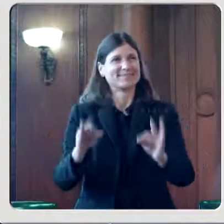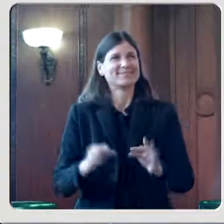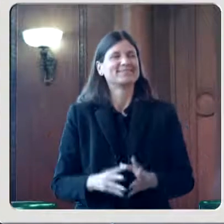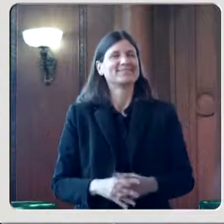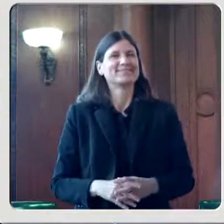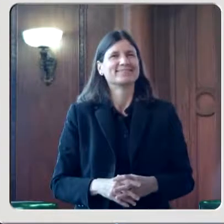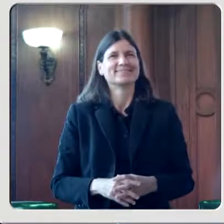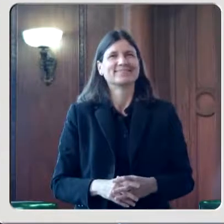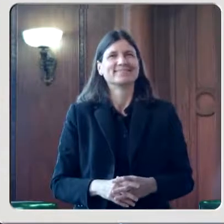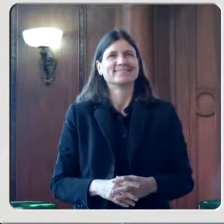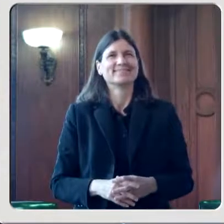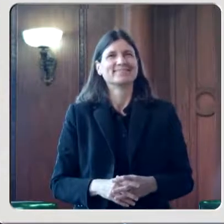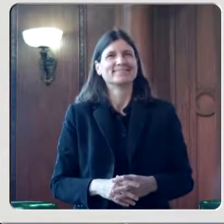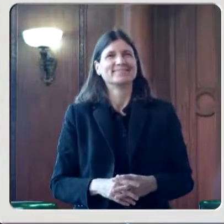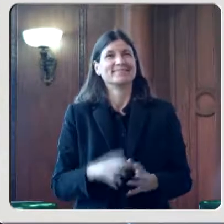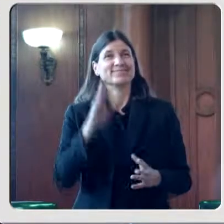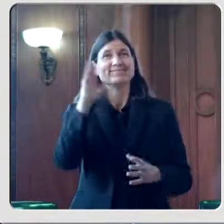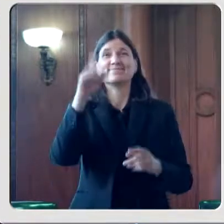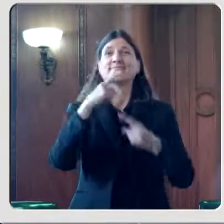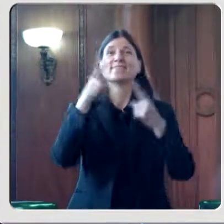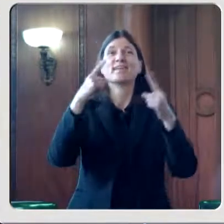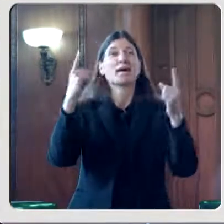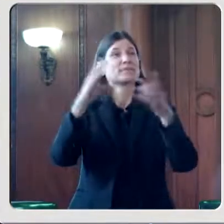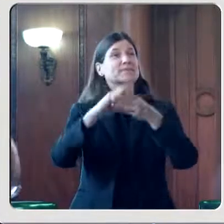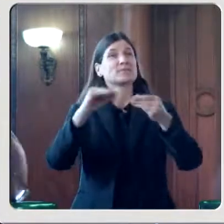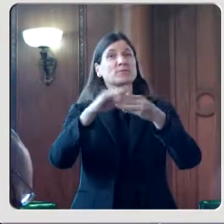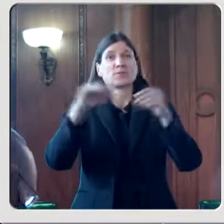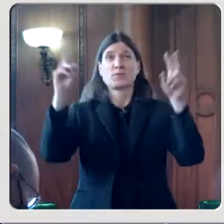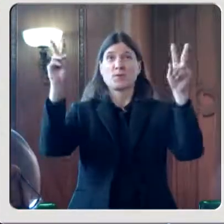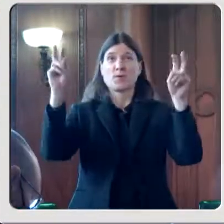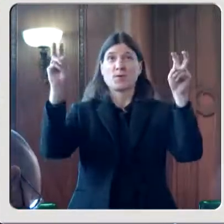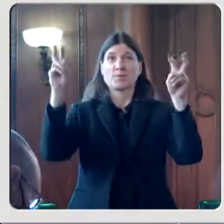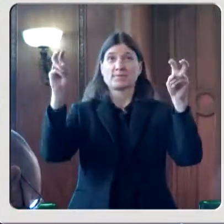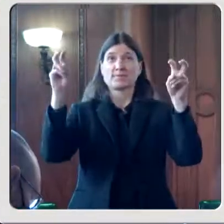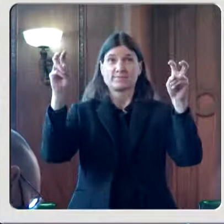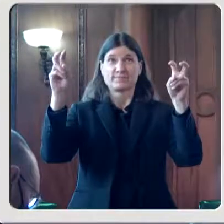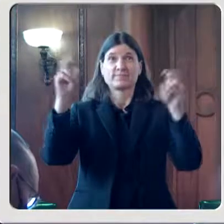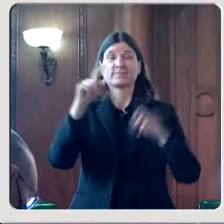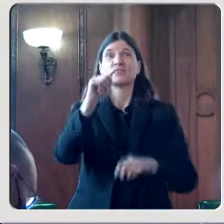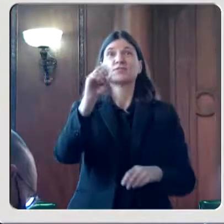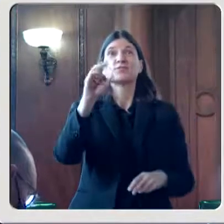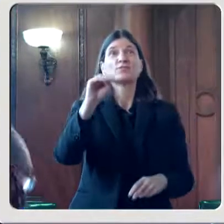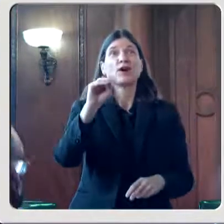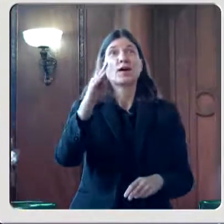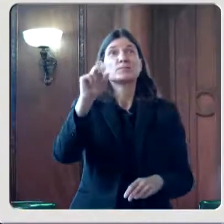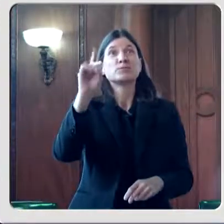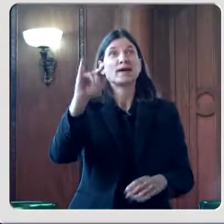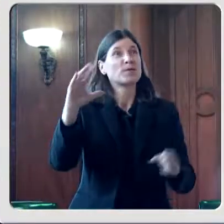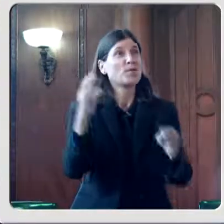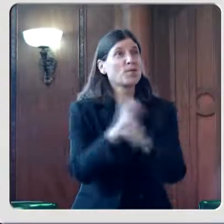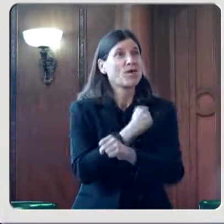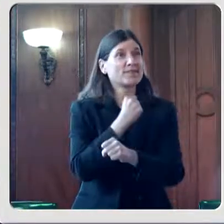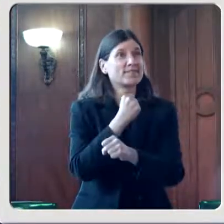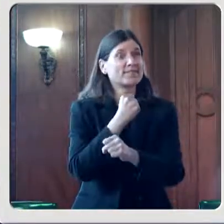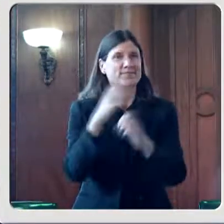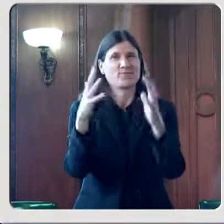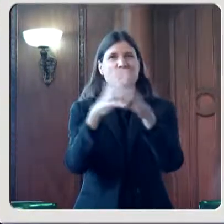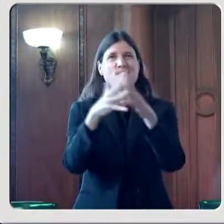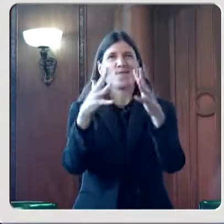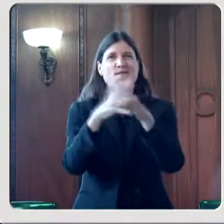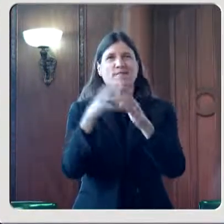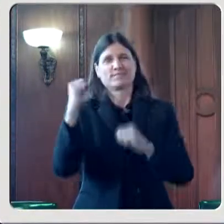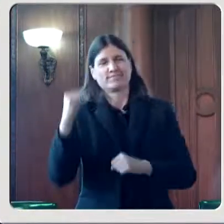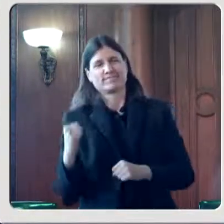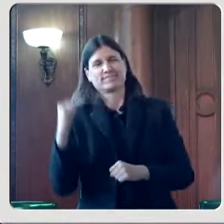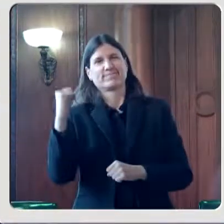again. All is right with the world. Tom Brady won another Super Bowl. Wasn't with our Patriots, but still I was